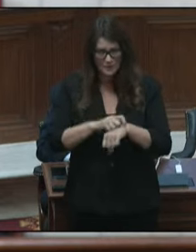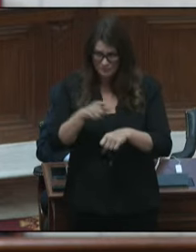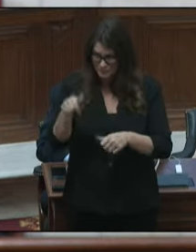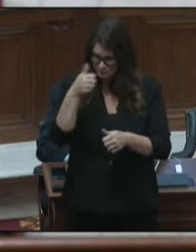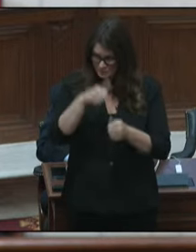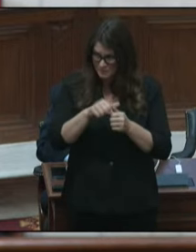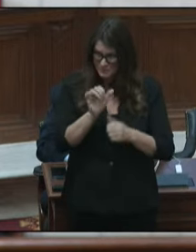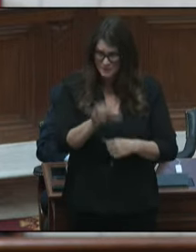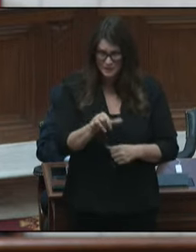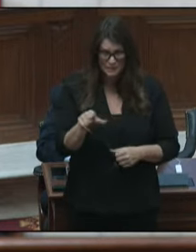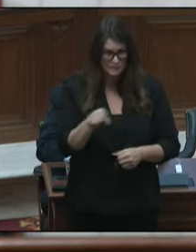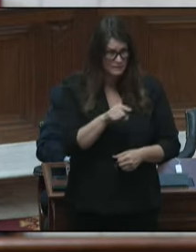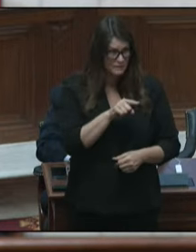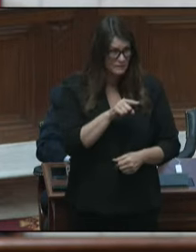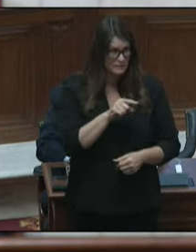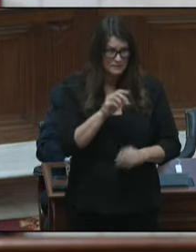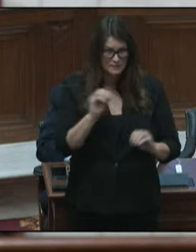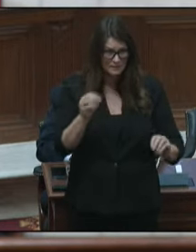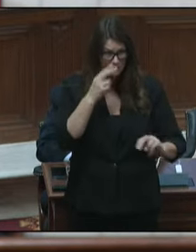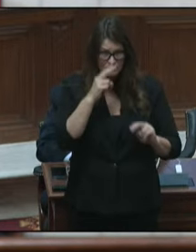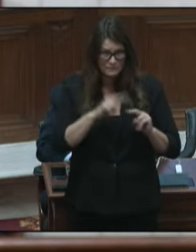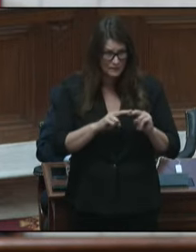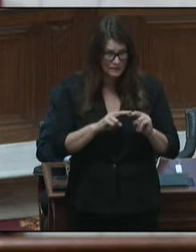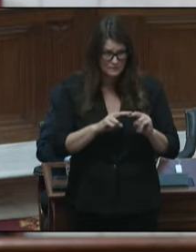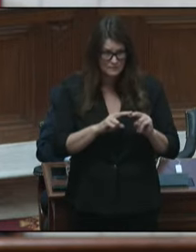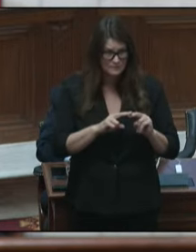like? It wasn't any fun, was it?